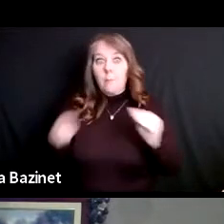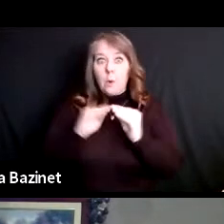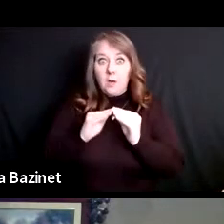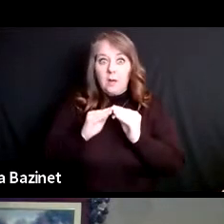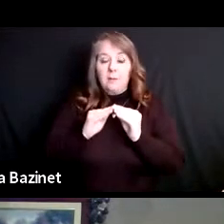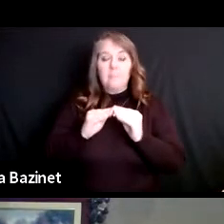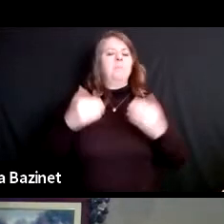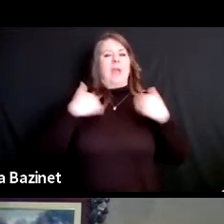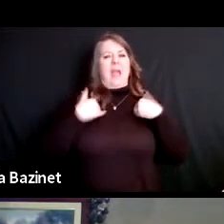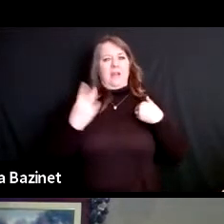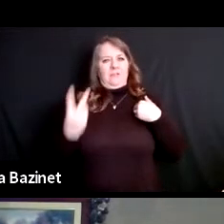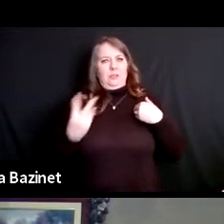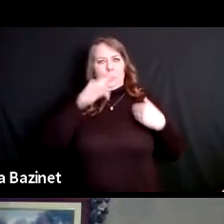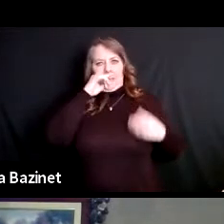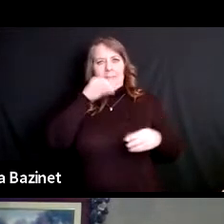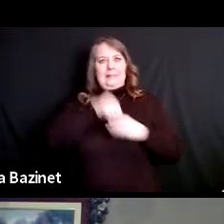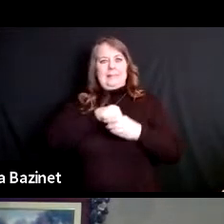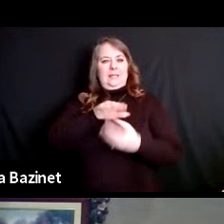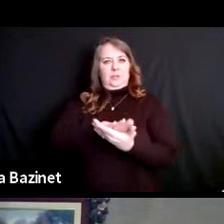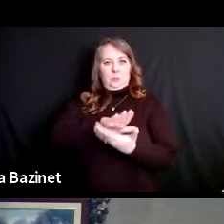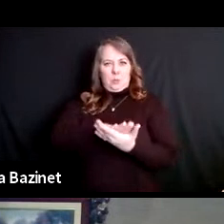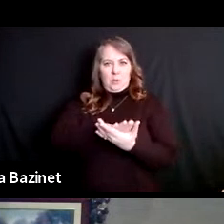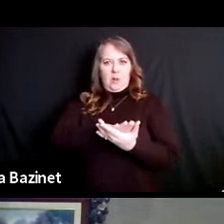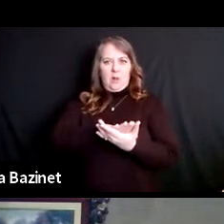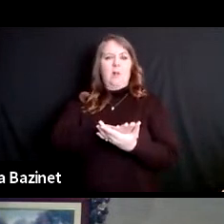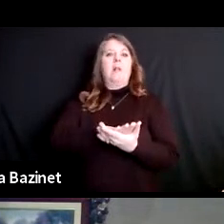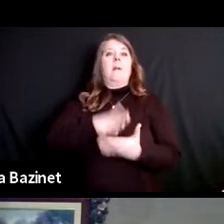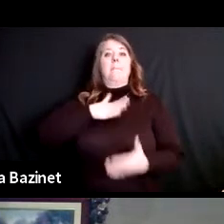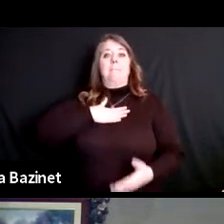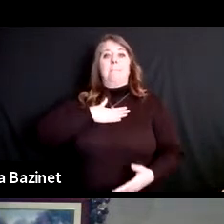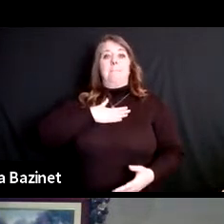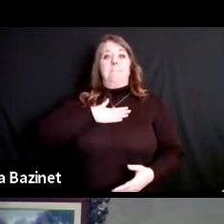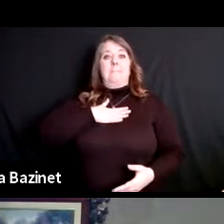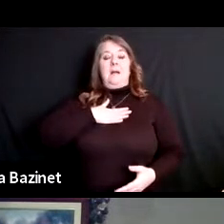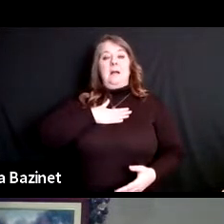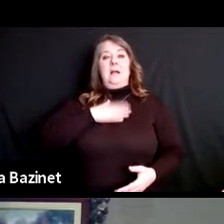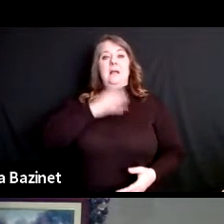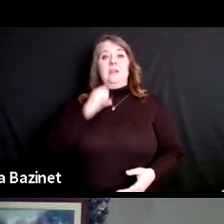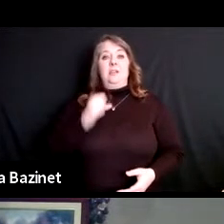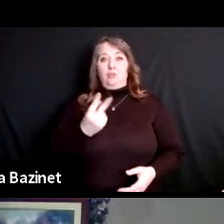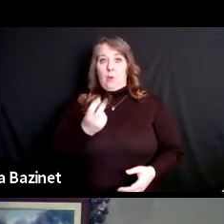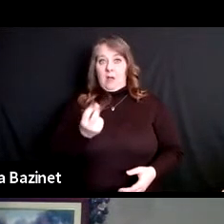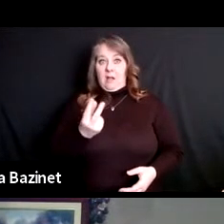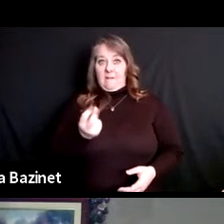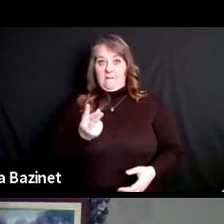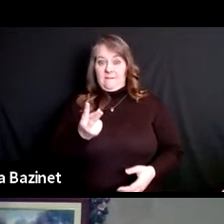I have two kids in school. My 12-year-old started